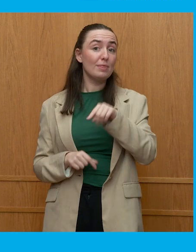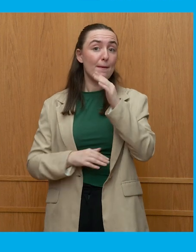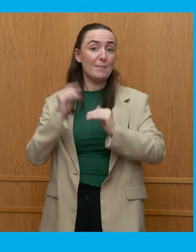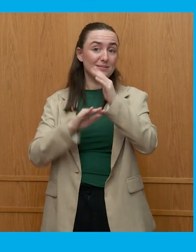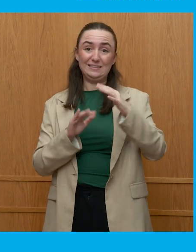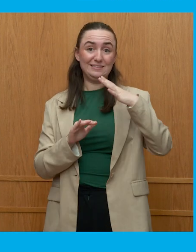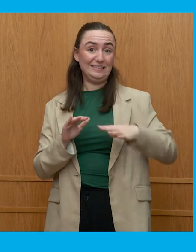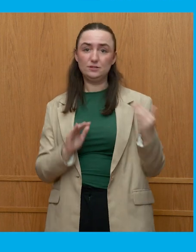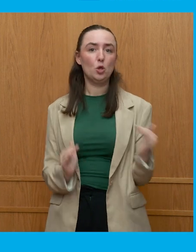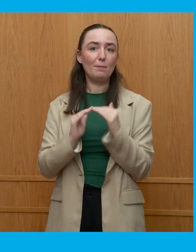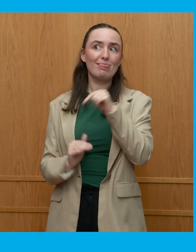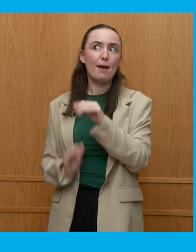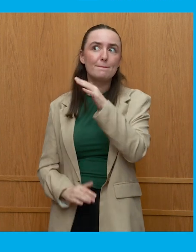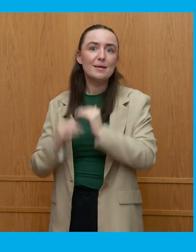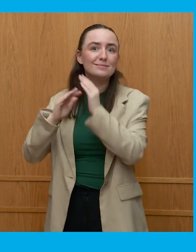that.